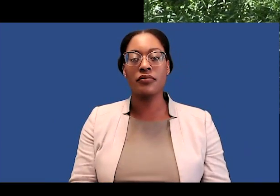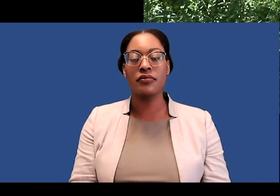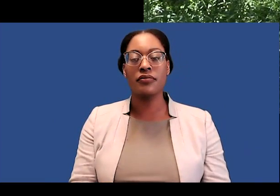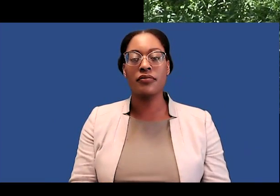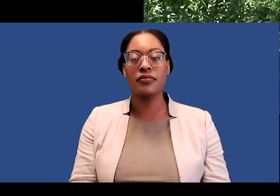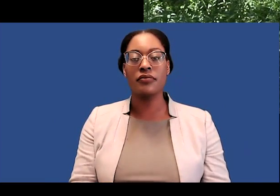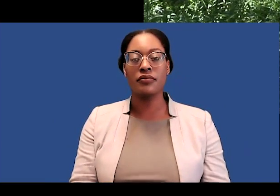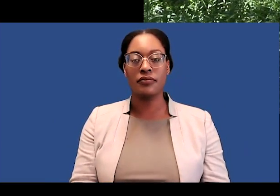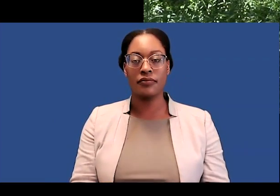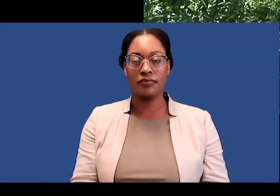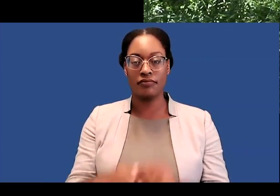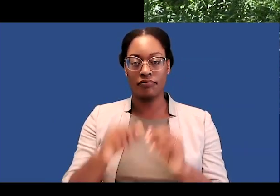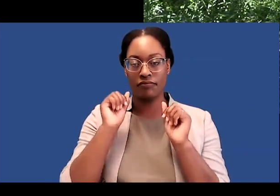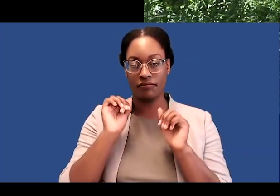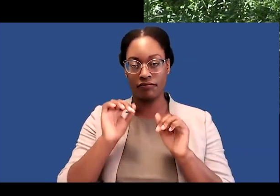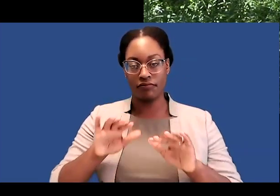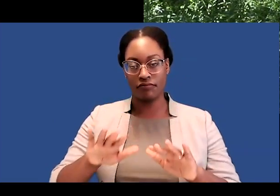Exhale.